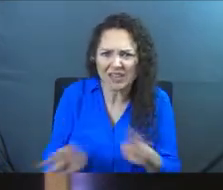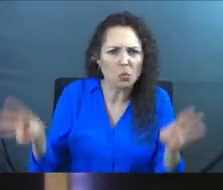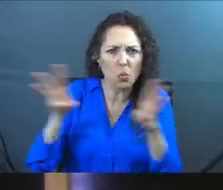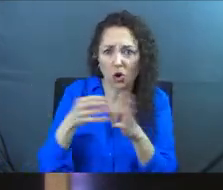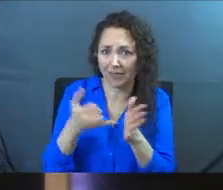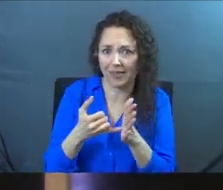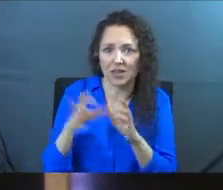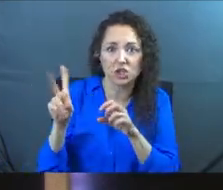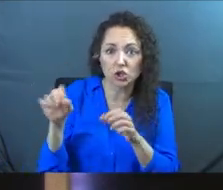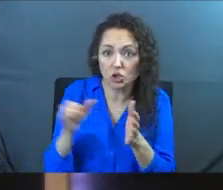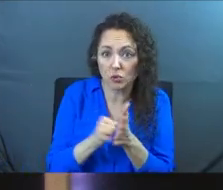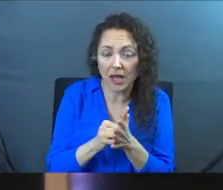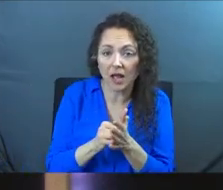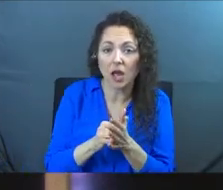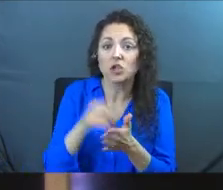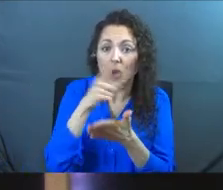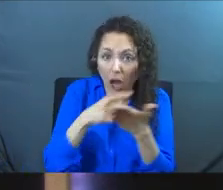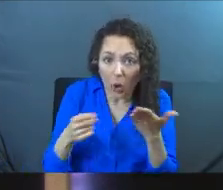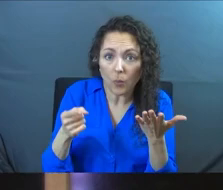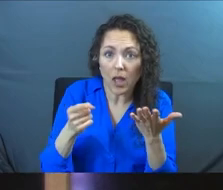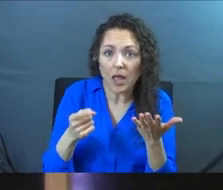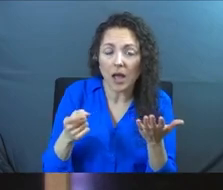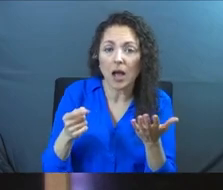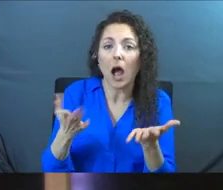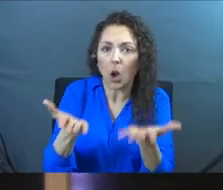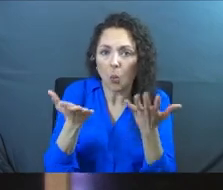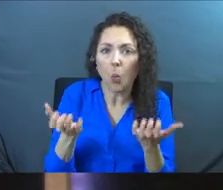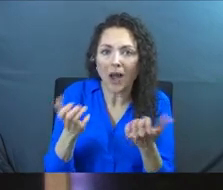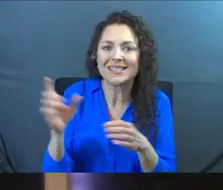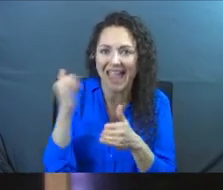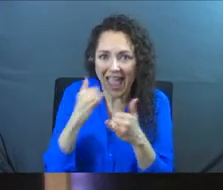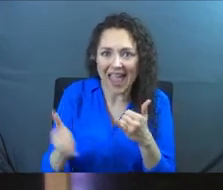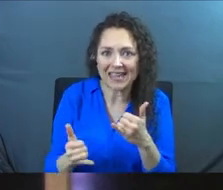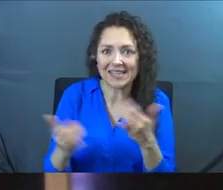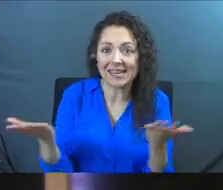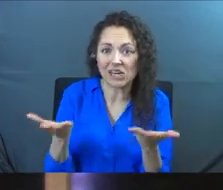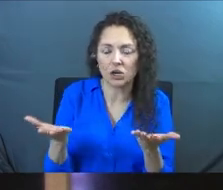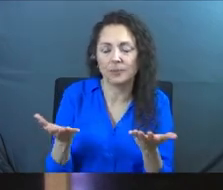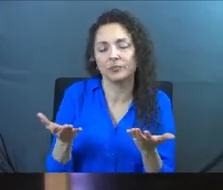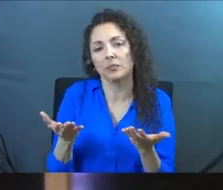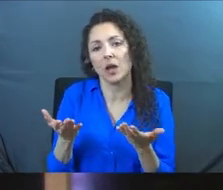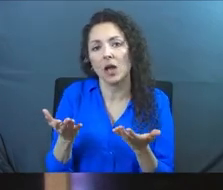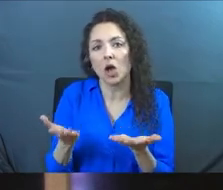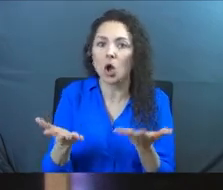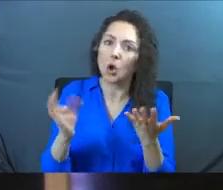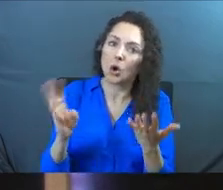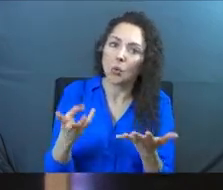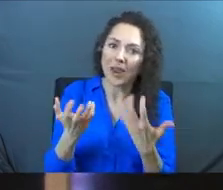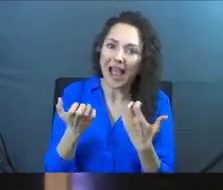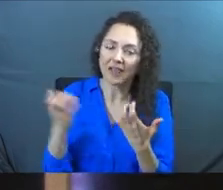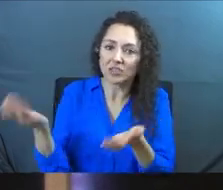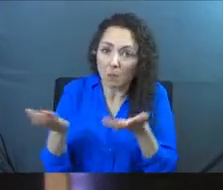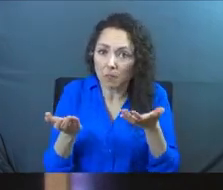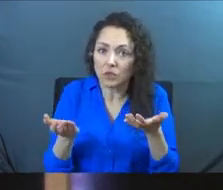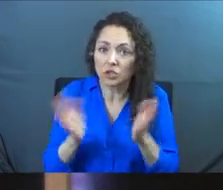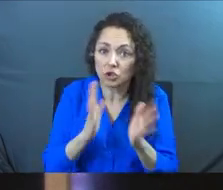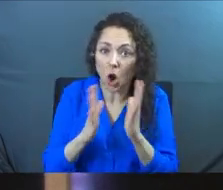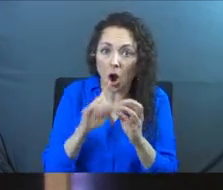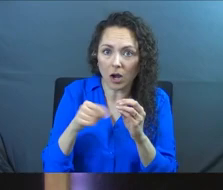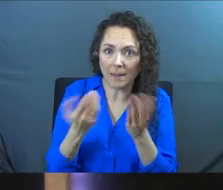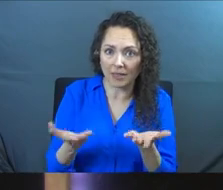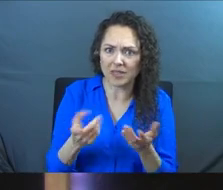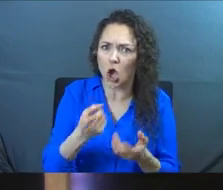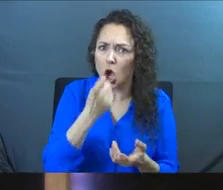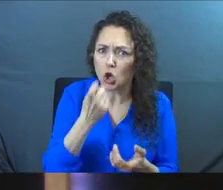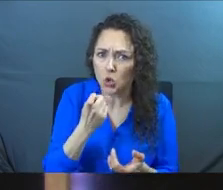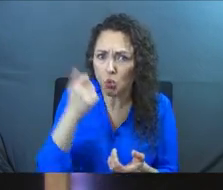that. So here's where I want to end. I want us to remember, I think we have to bring this up when we talk about this thing. I want us to remember who